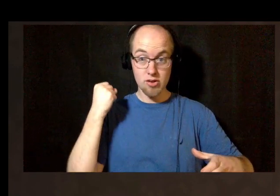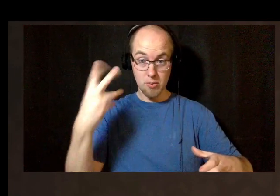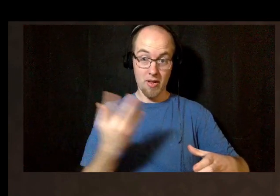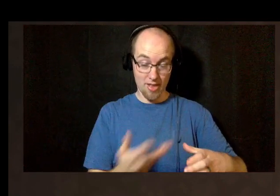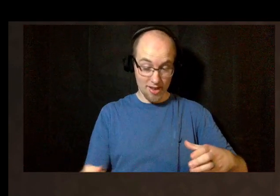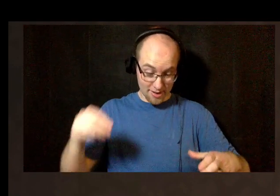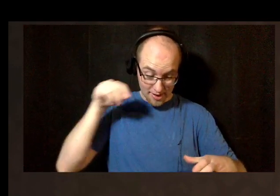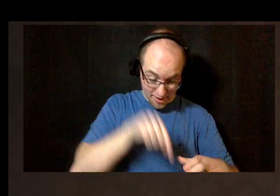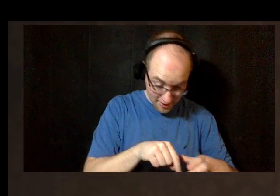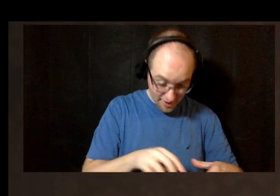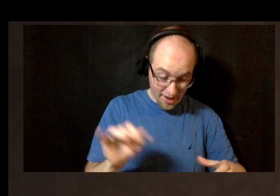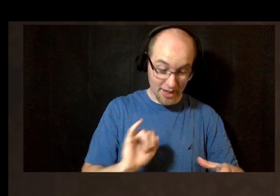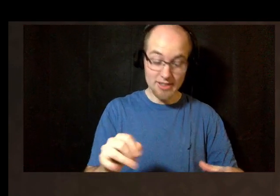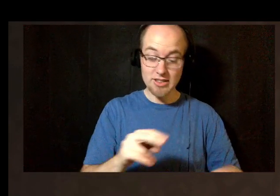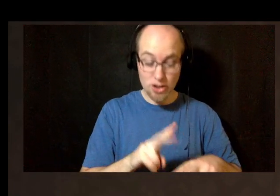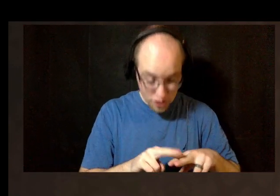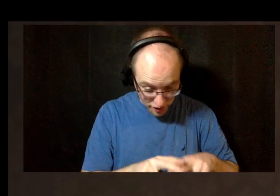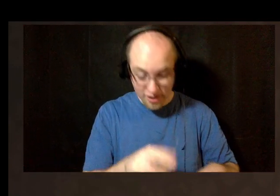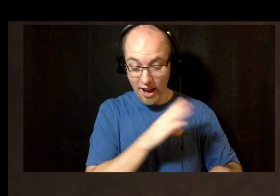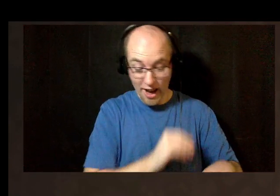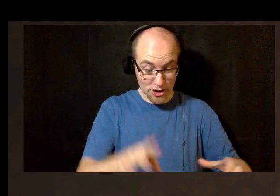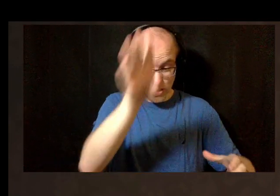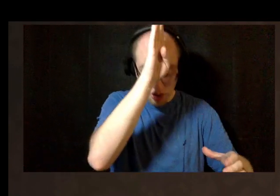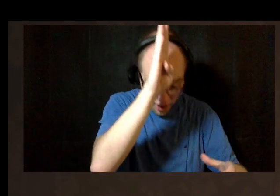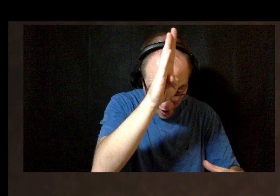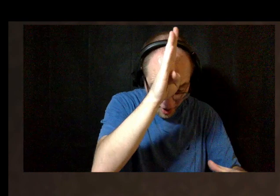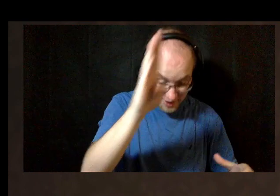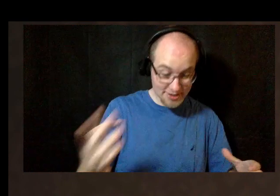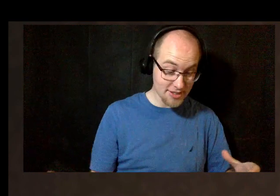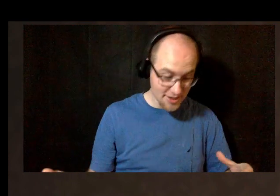like salt and sharks.